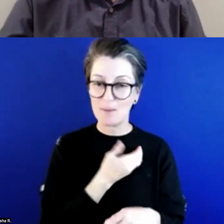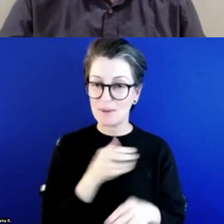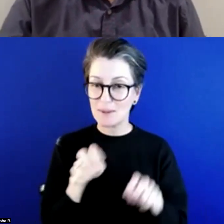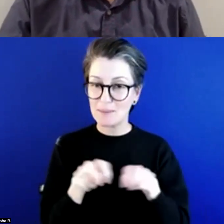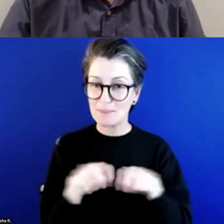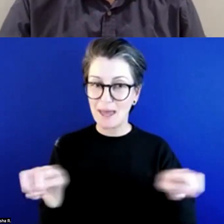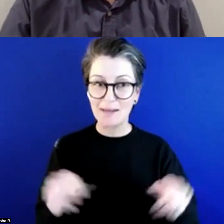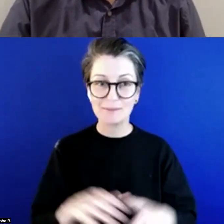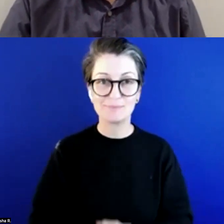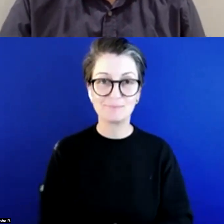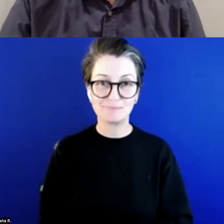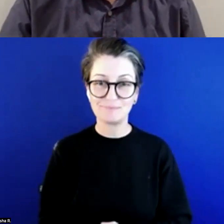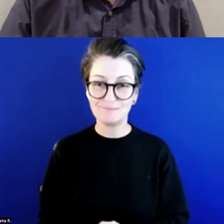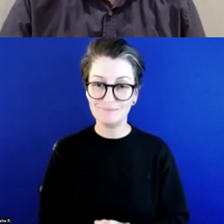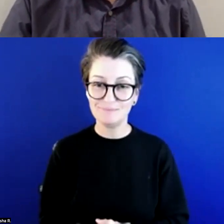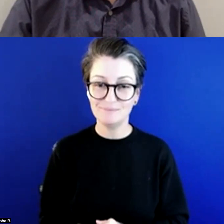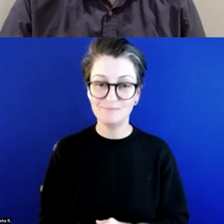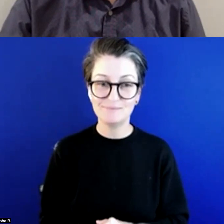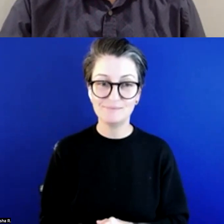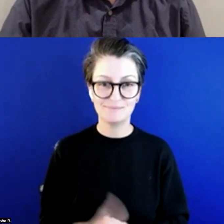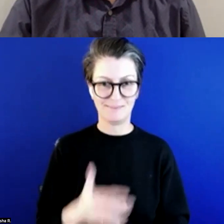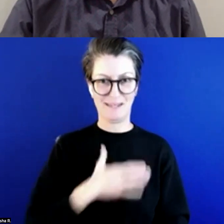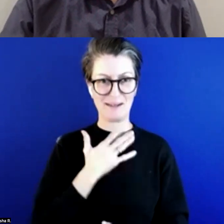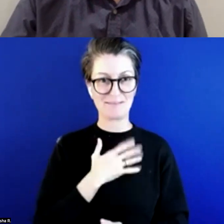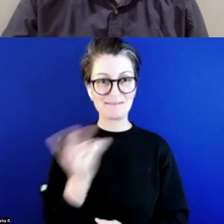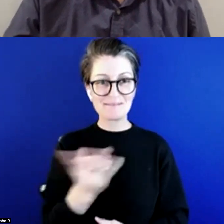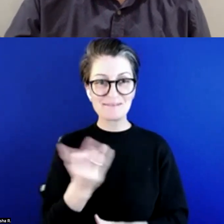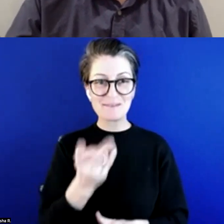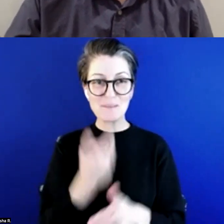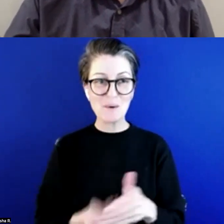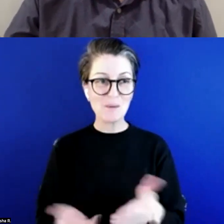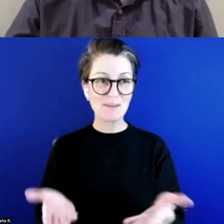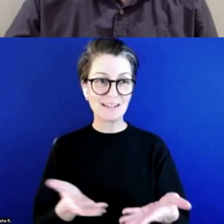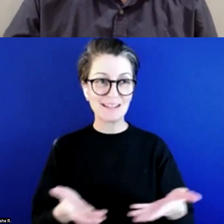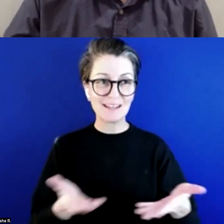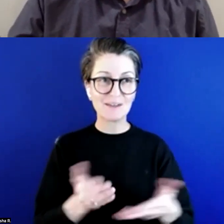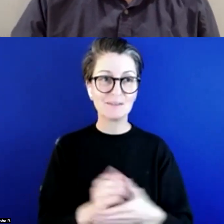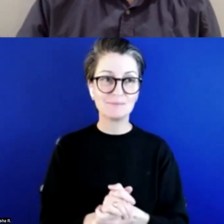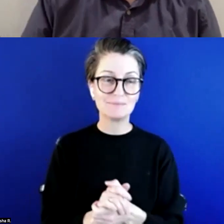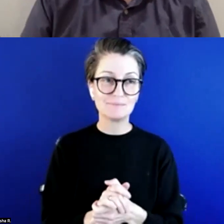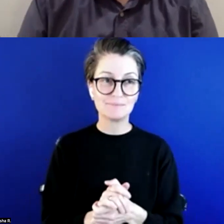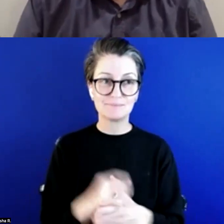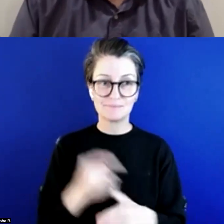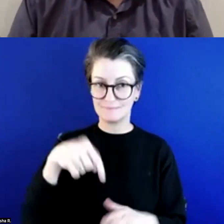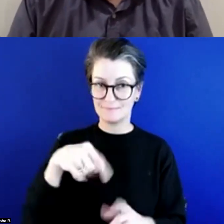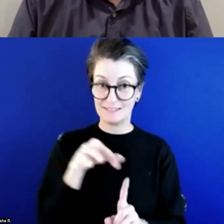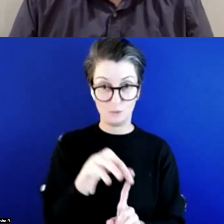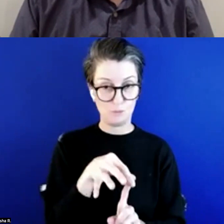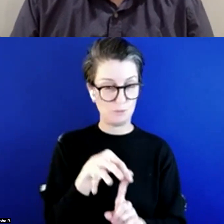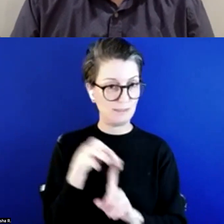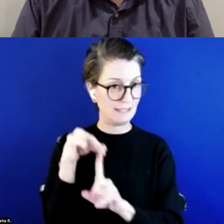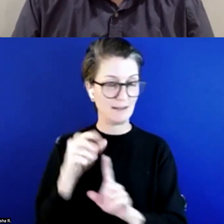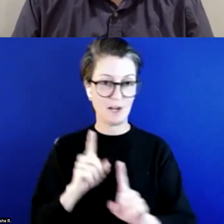panelists. Okay, so I'm so glad you're both here today. This is a really unique conversation. We haven't